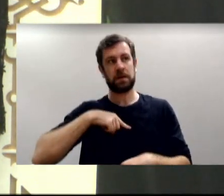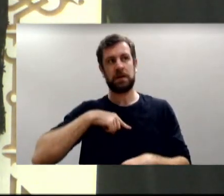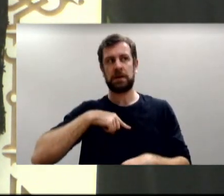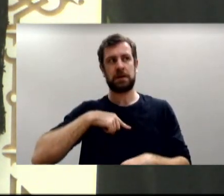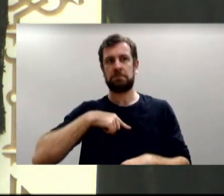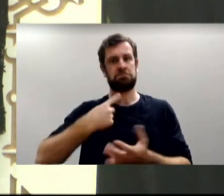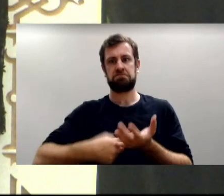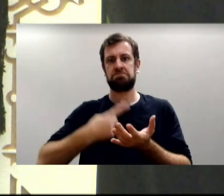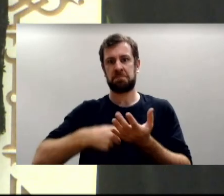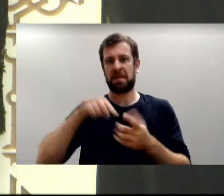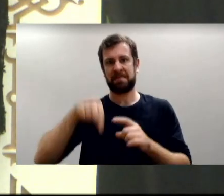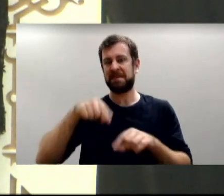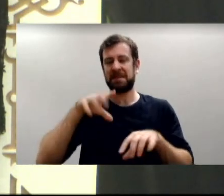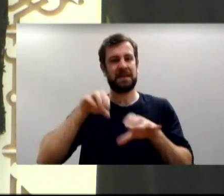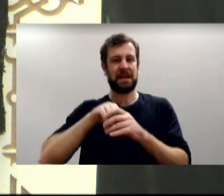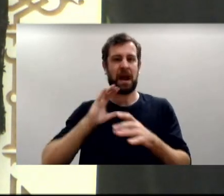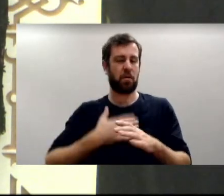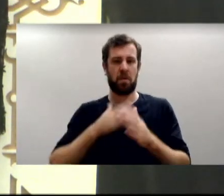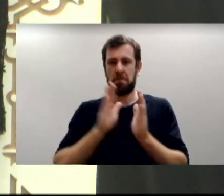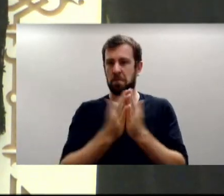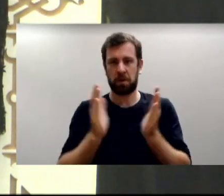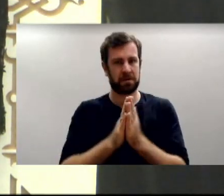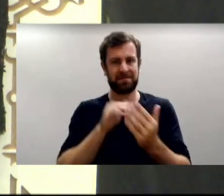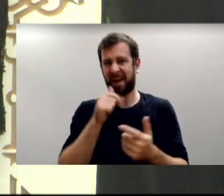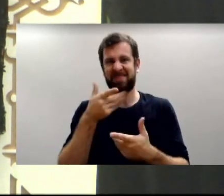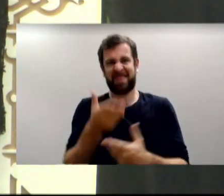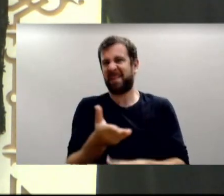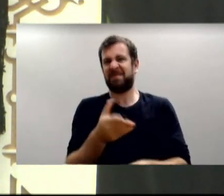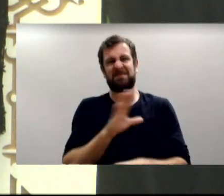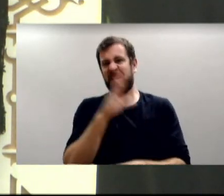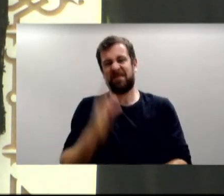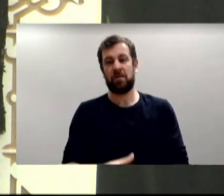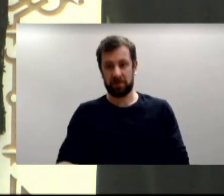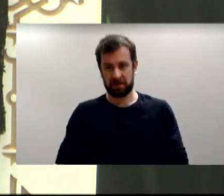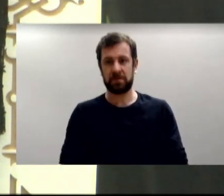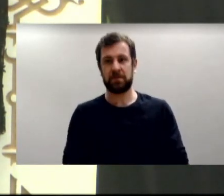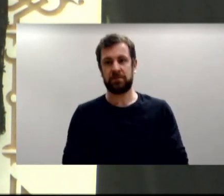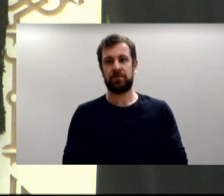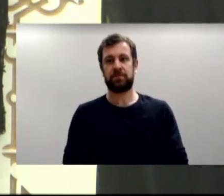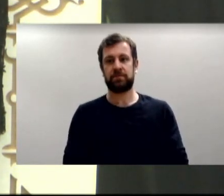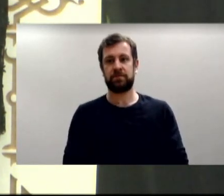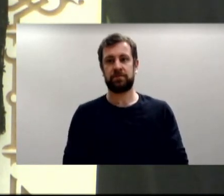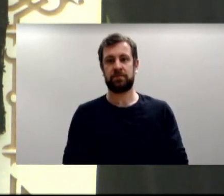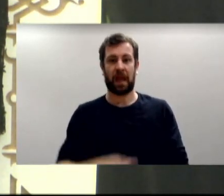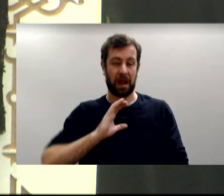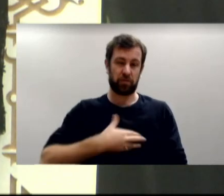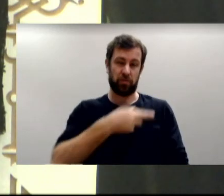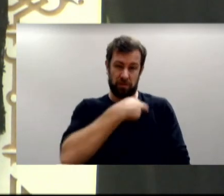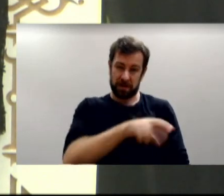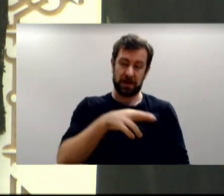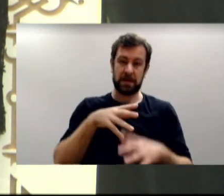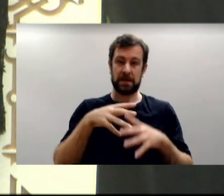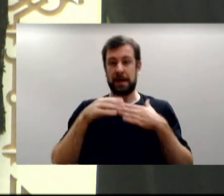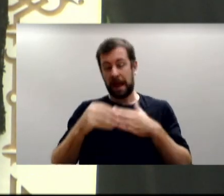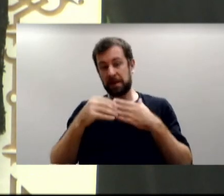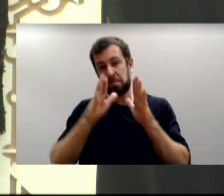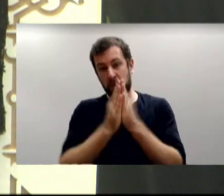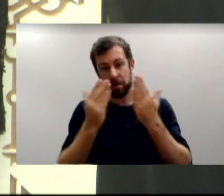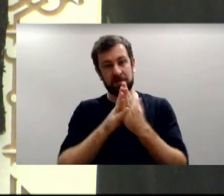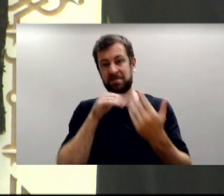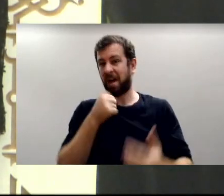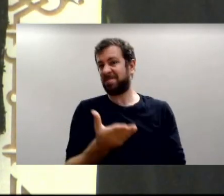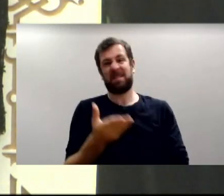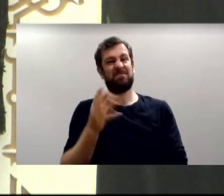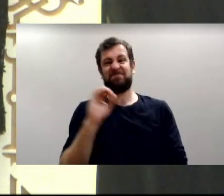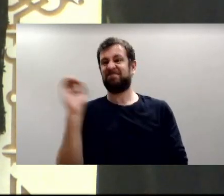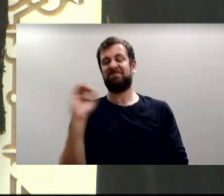discuss this in our books. Even in Tawzul Masail, it's not there. Our diniyat and religious guidance books, there is nothing there.